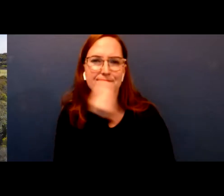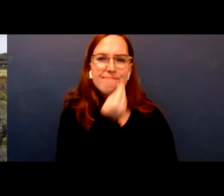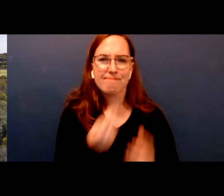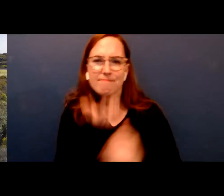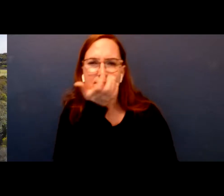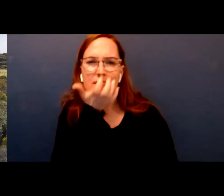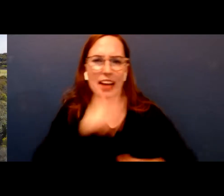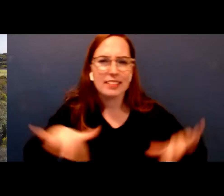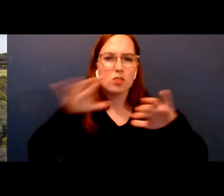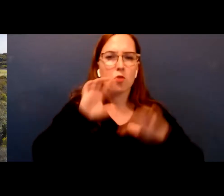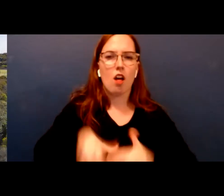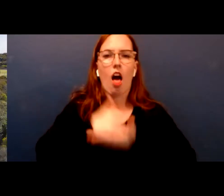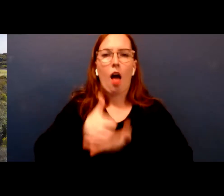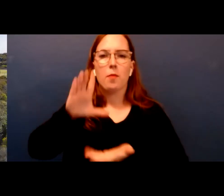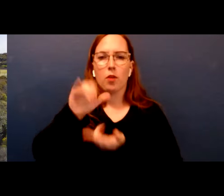plan.